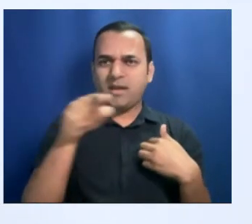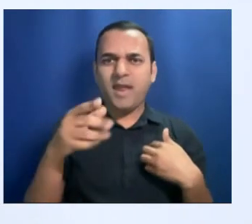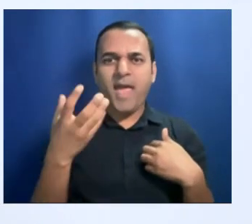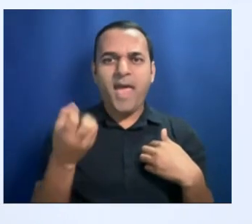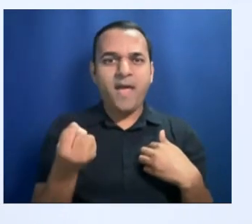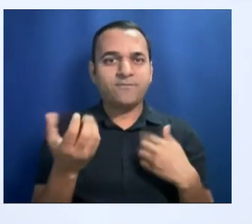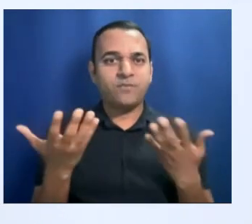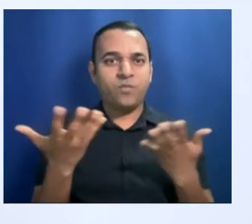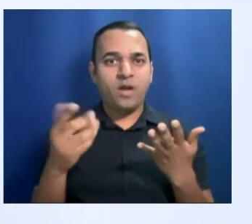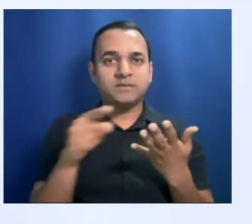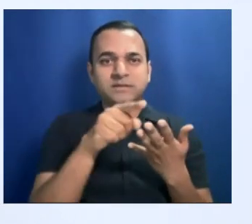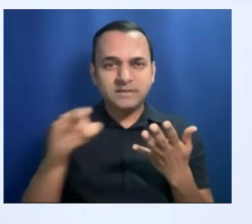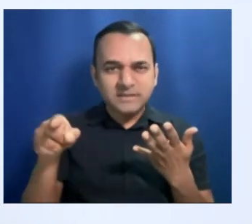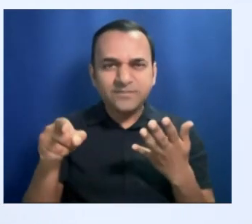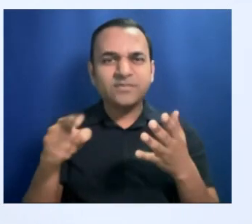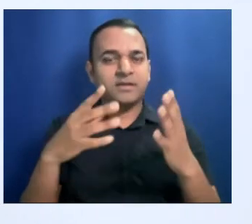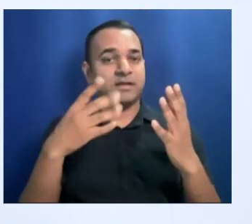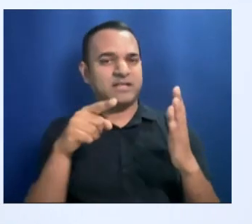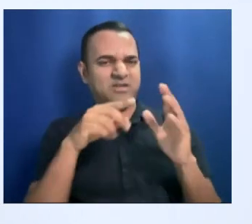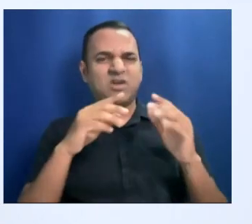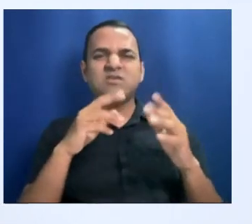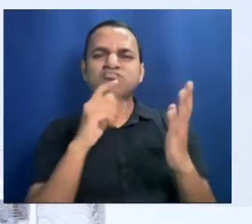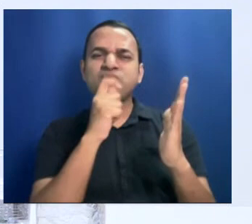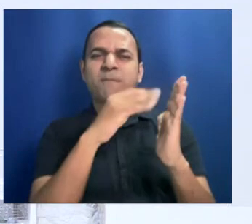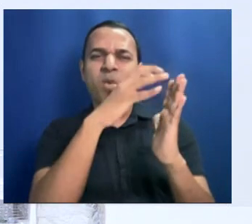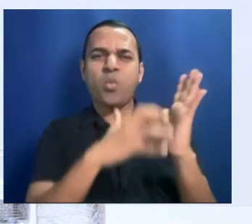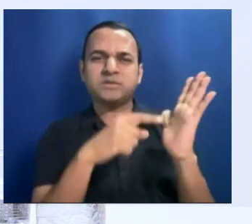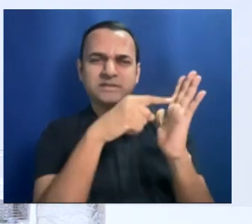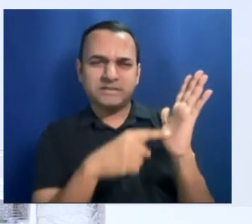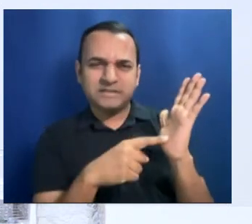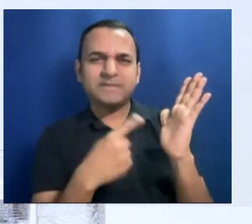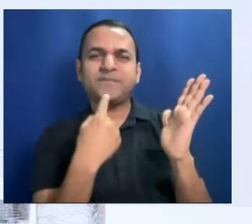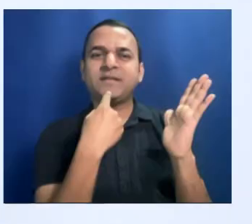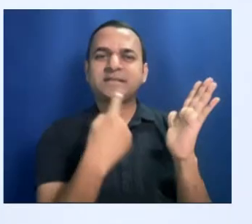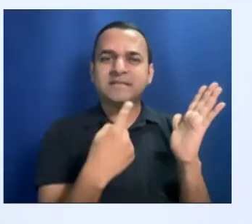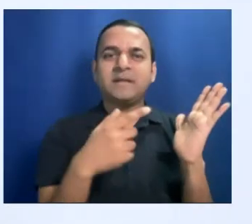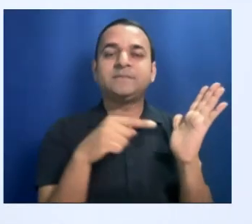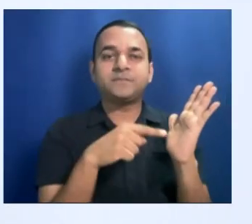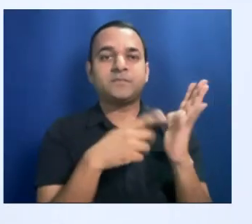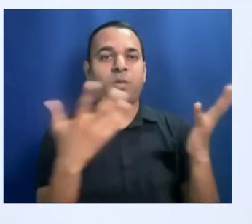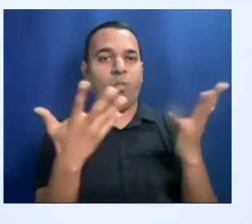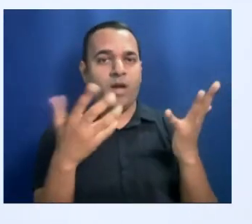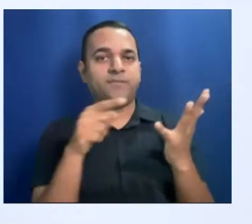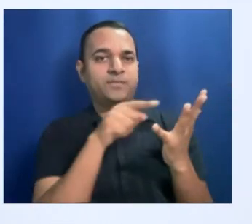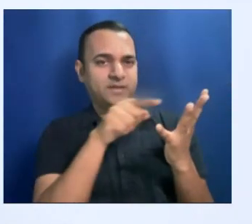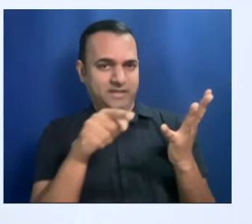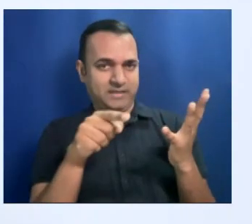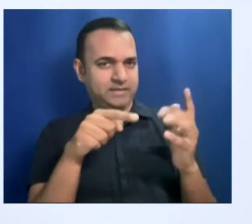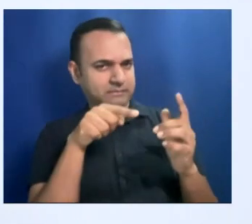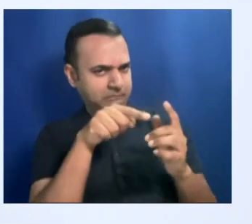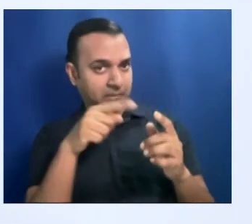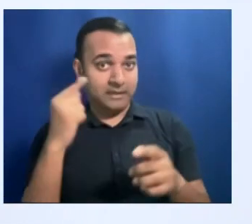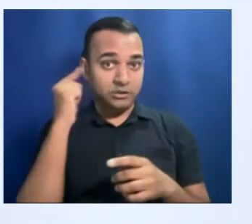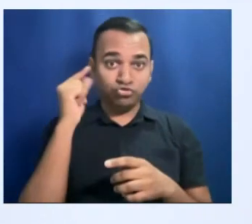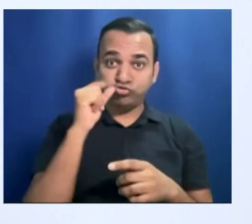report say about the formal care sector and their gender inequalities, and what can we